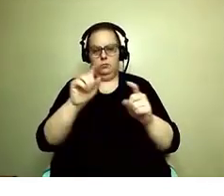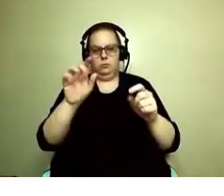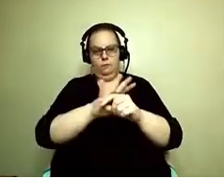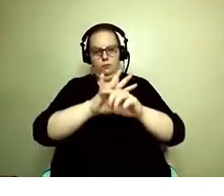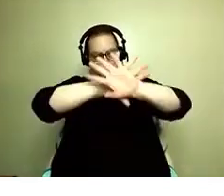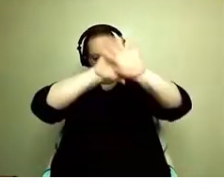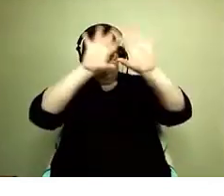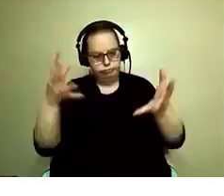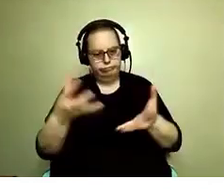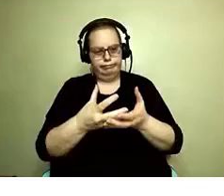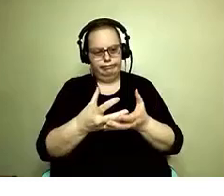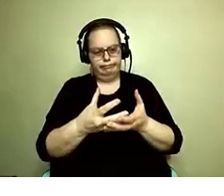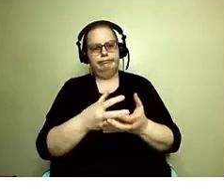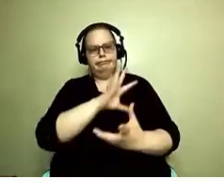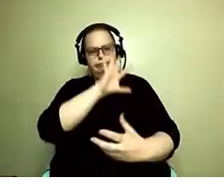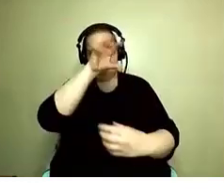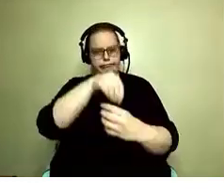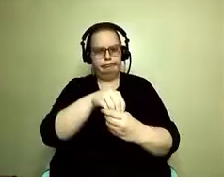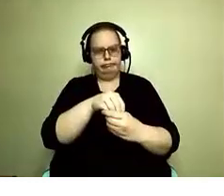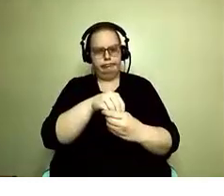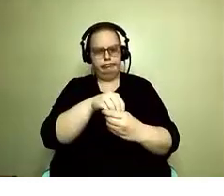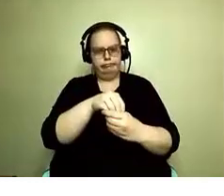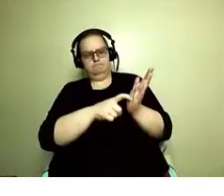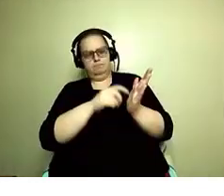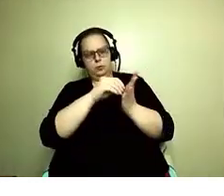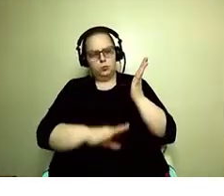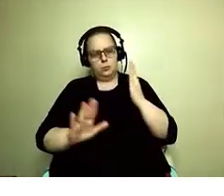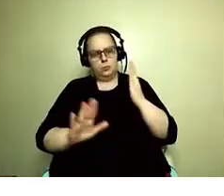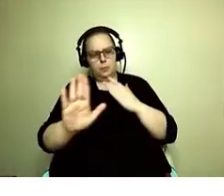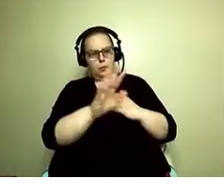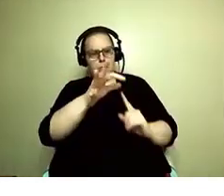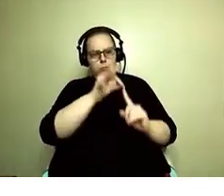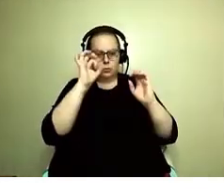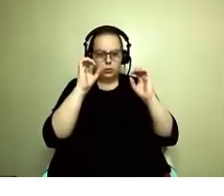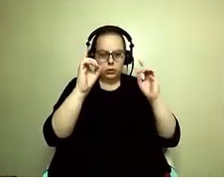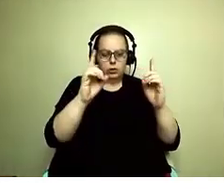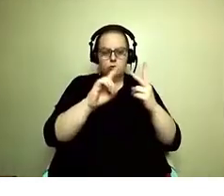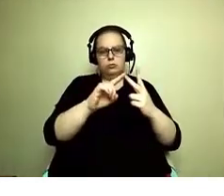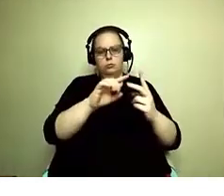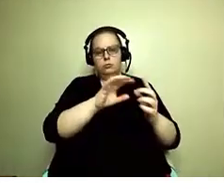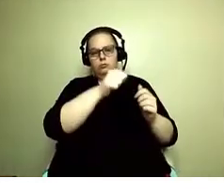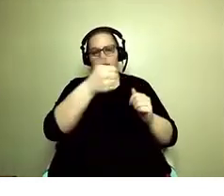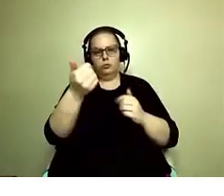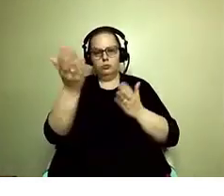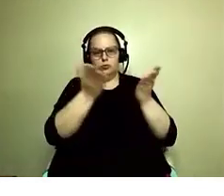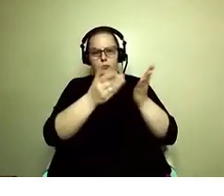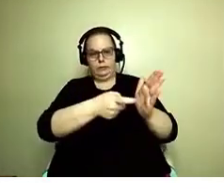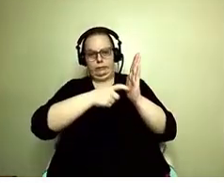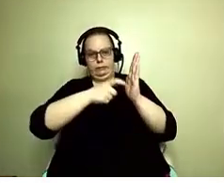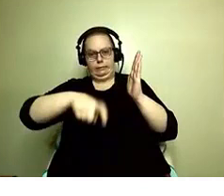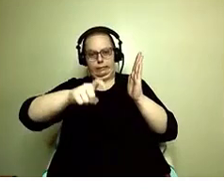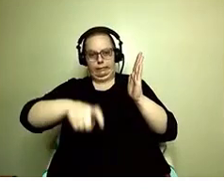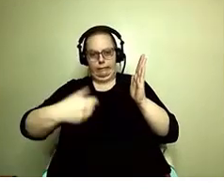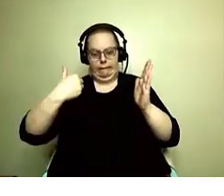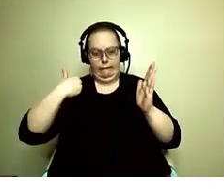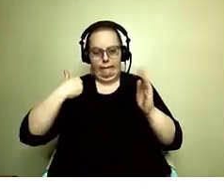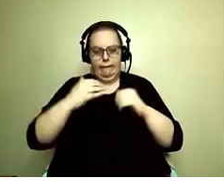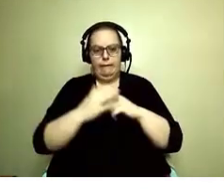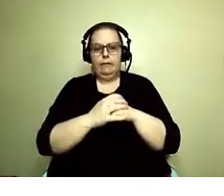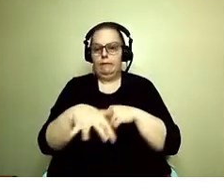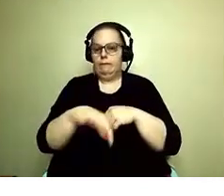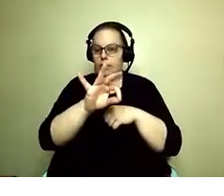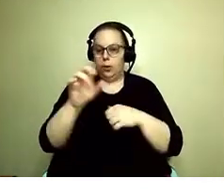to identify all of the students' special education and related services needs, is found in the Individuals with